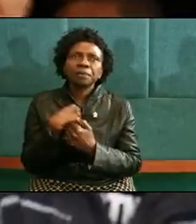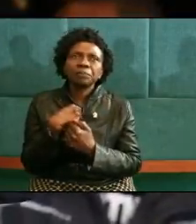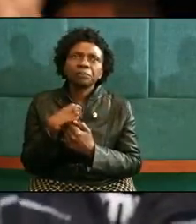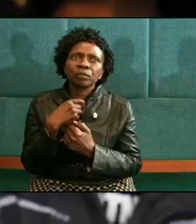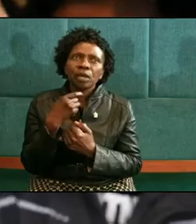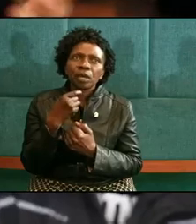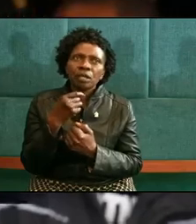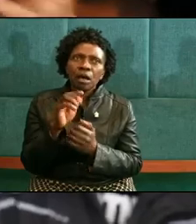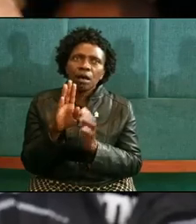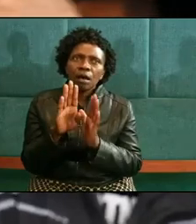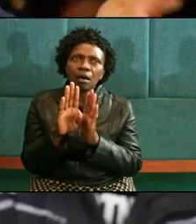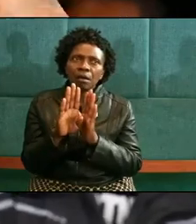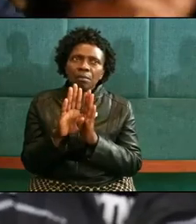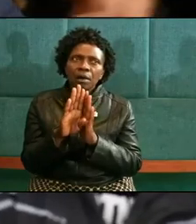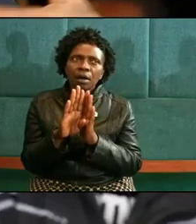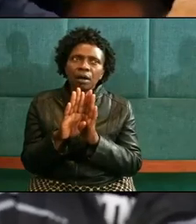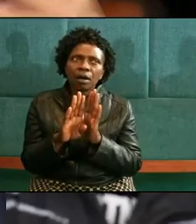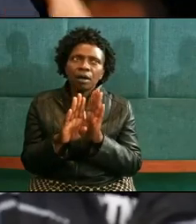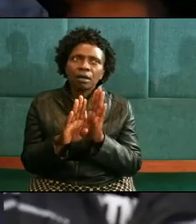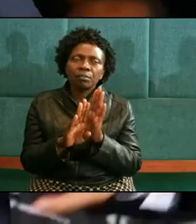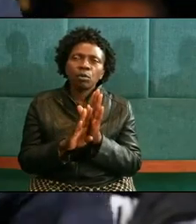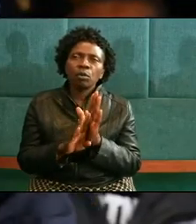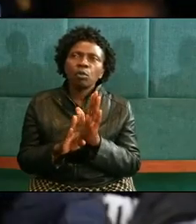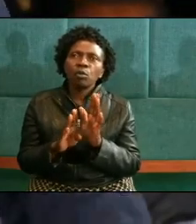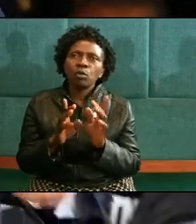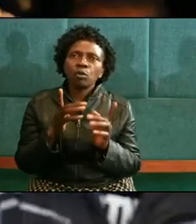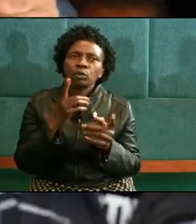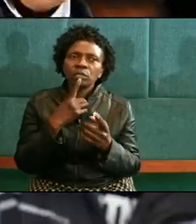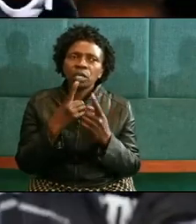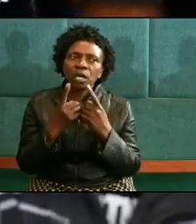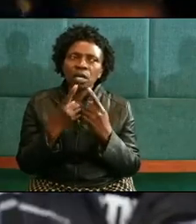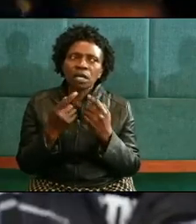them. Bring them. Bring them.